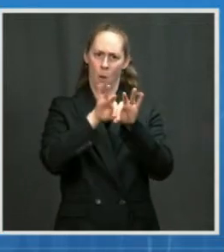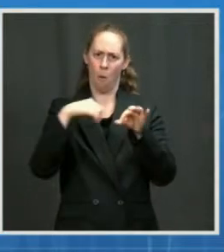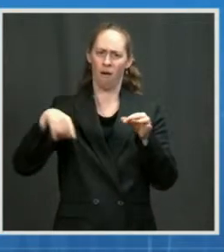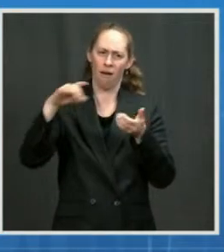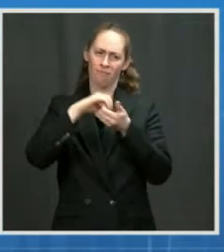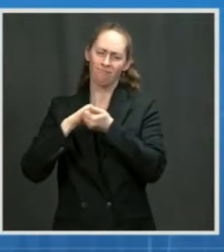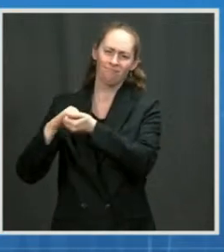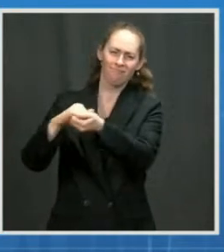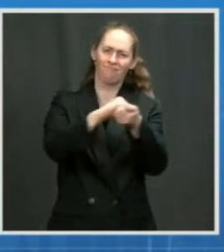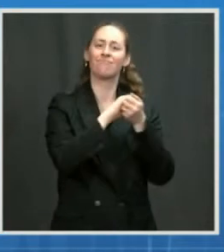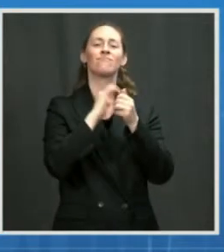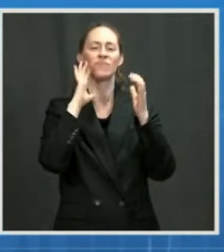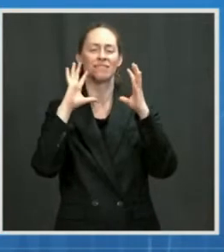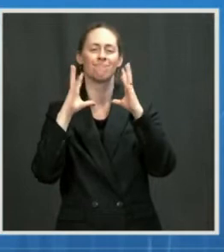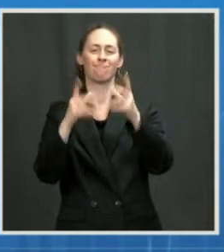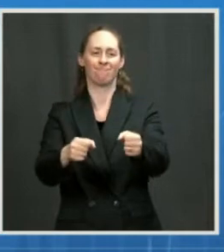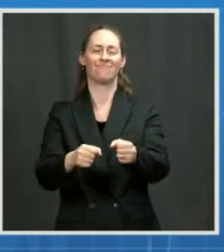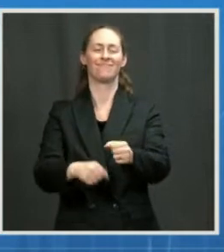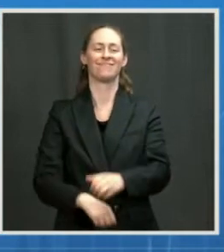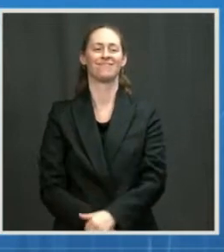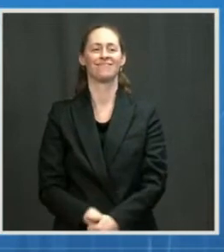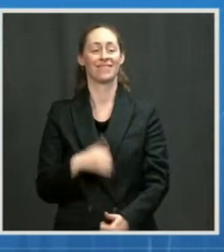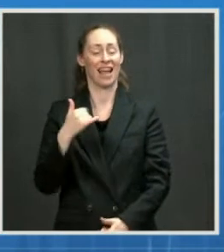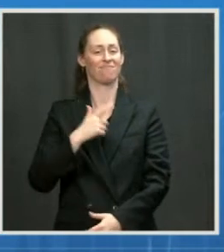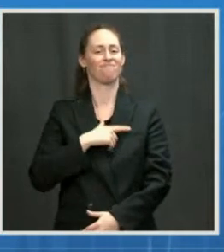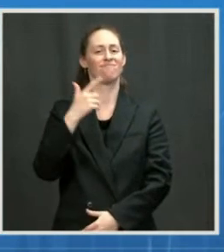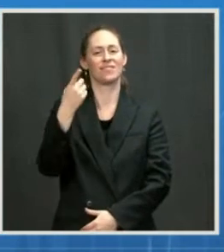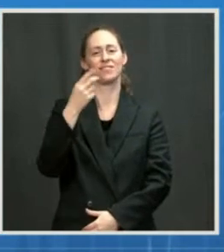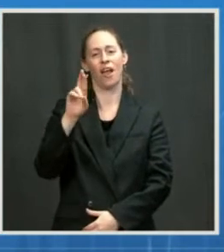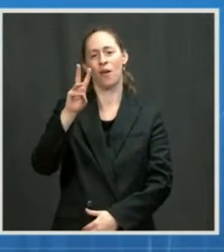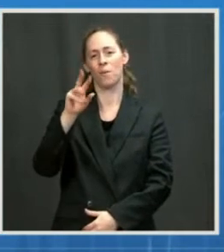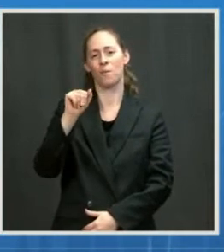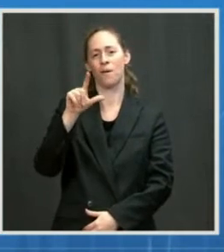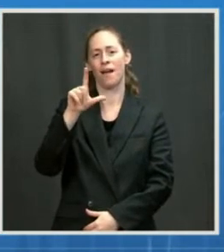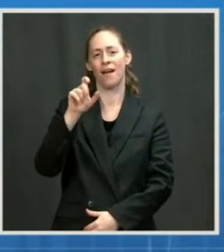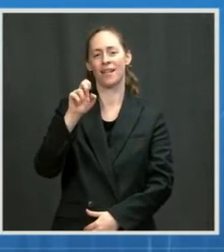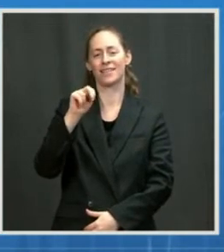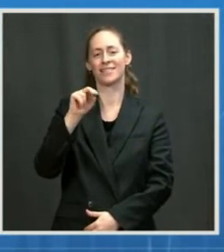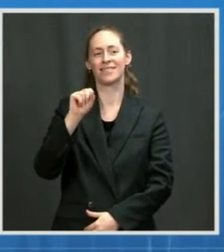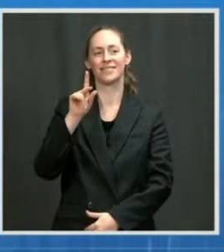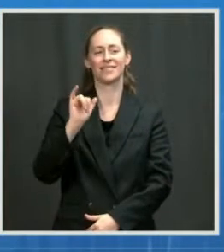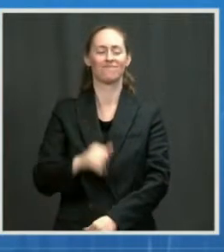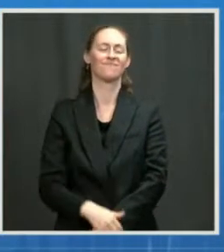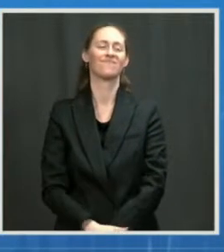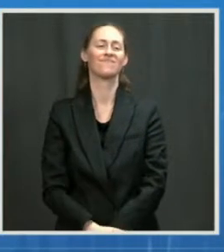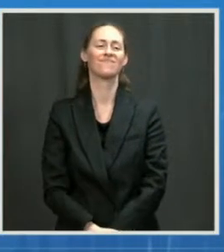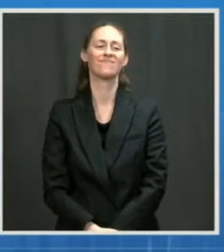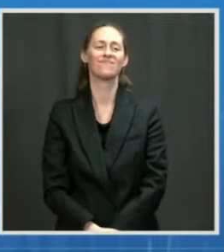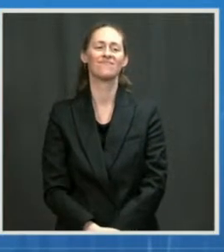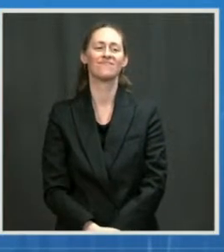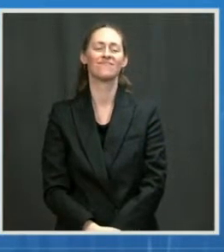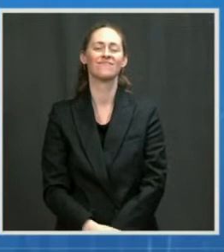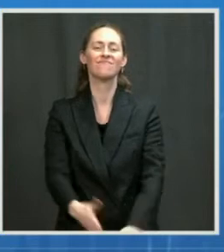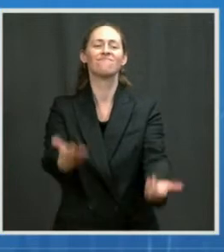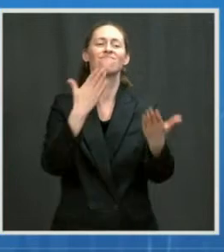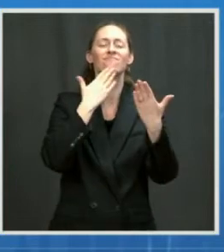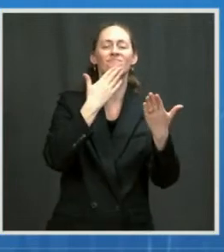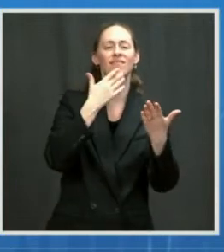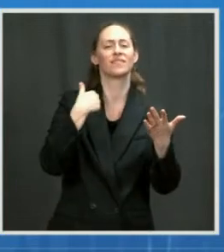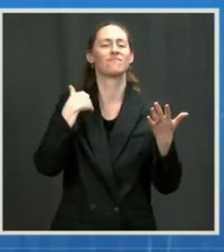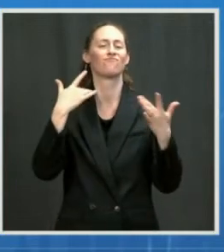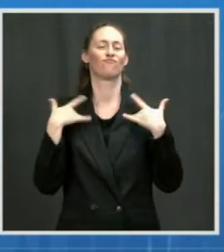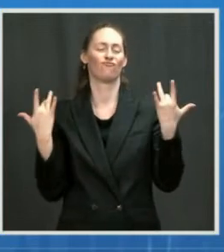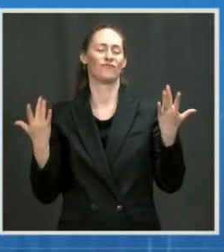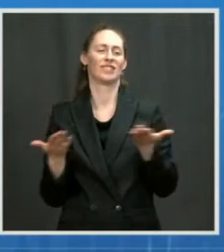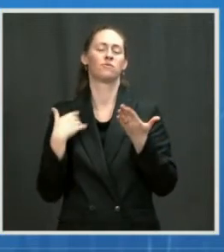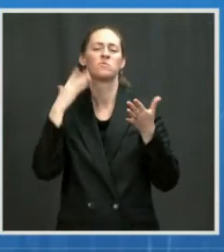Walensky. Thank you, Andy. Good morning, everyone, and I'm pleased to be back with you today. We'll start with an overview of the data. Yesterday, CDC